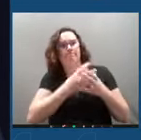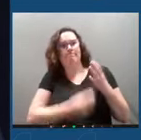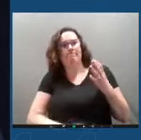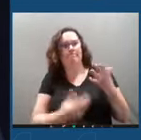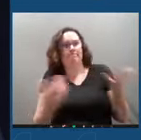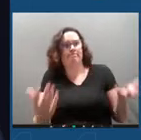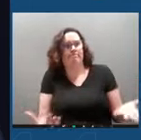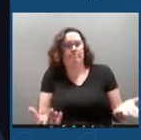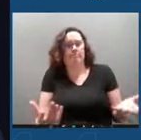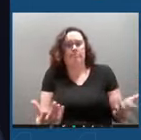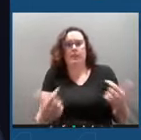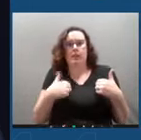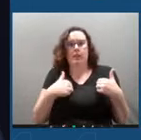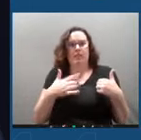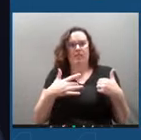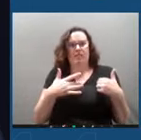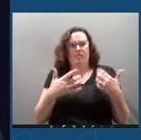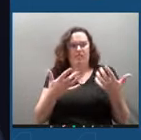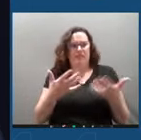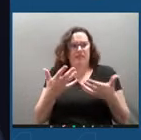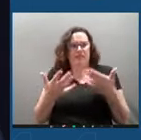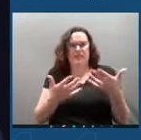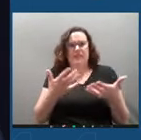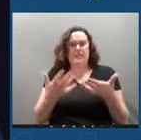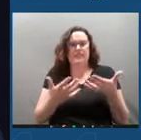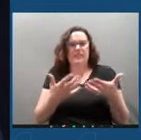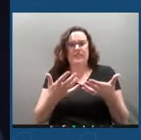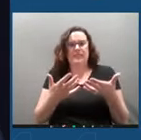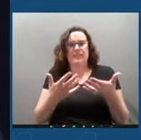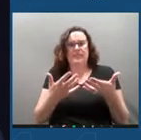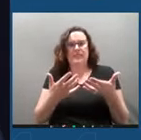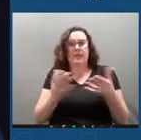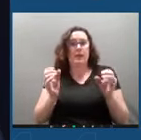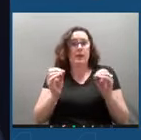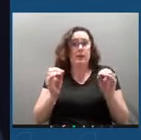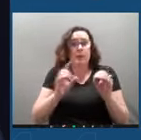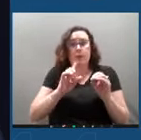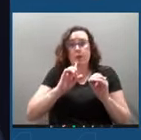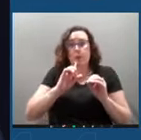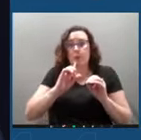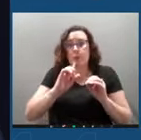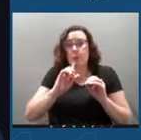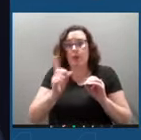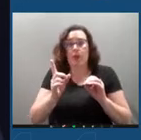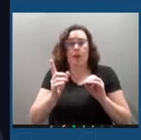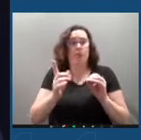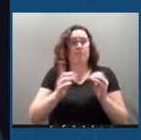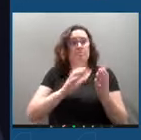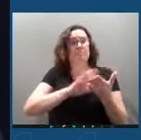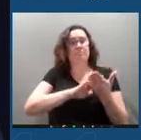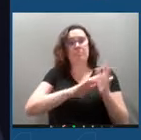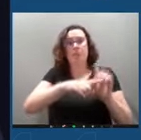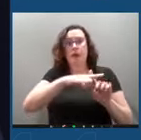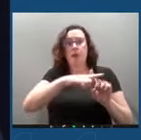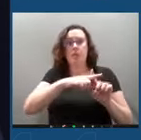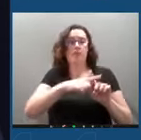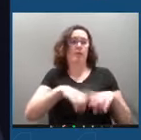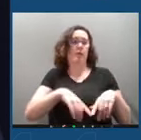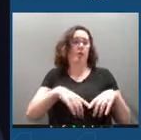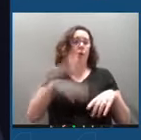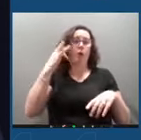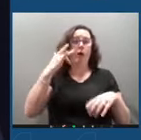consolation if it was because of a medal from a gun bullet or the medal from a speeding reckless